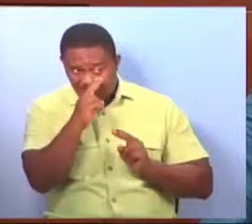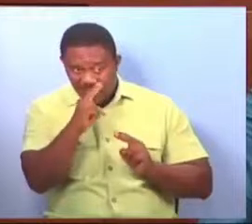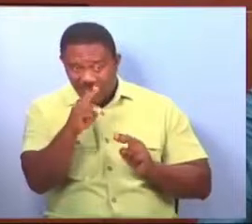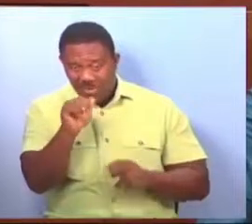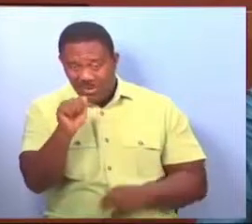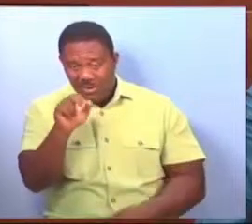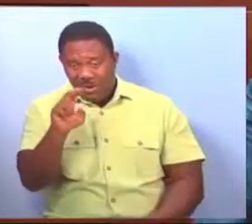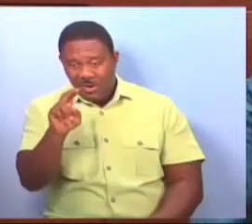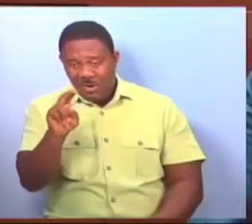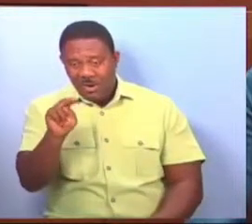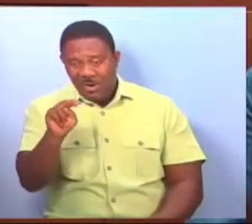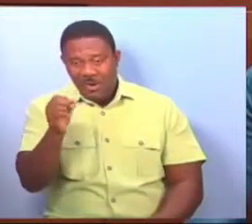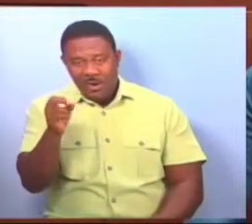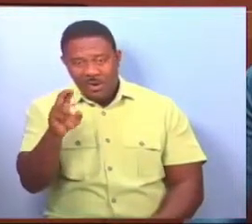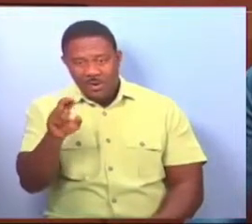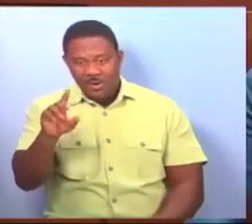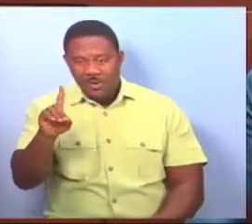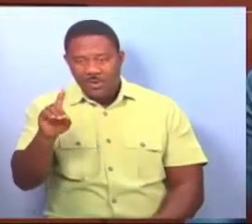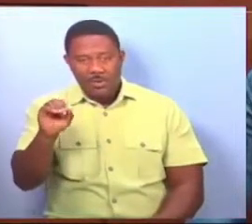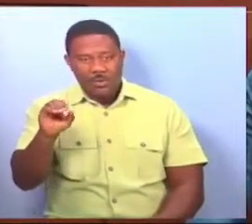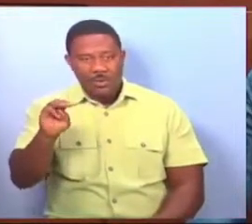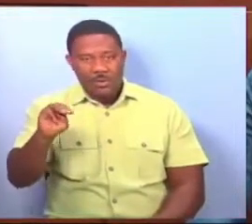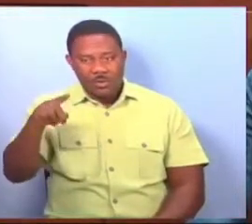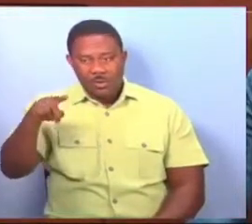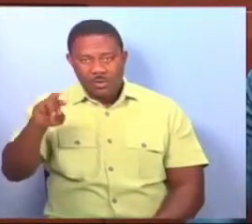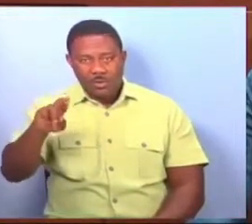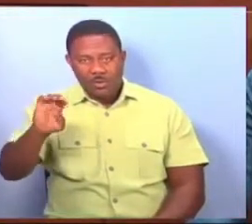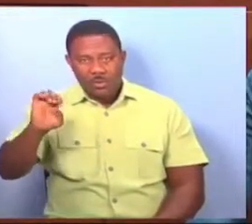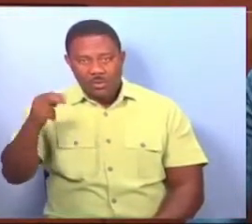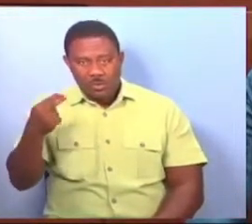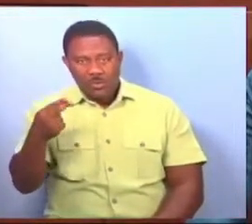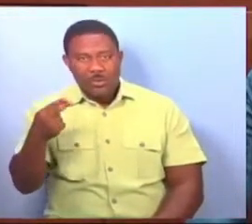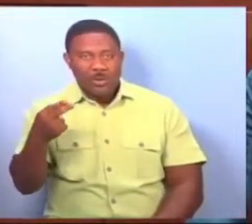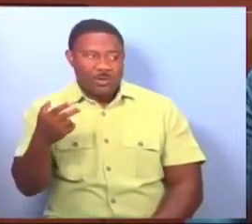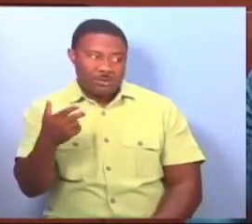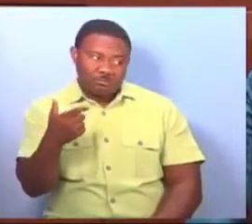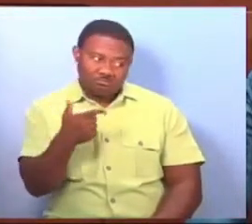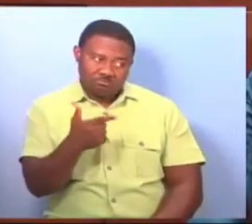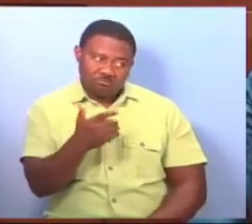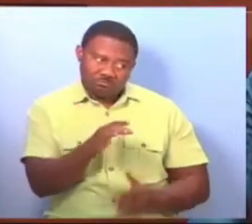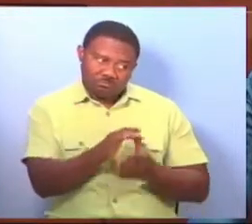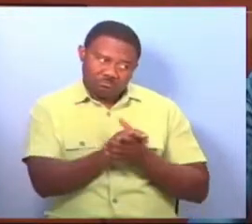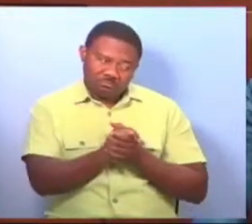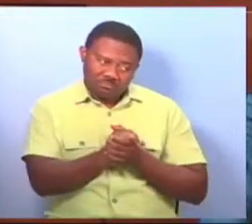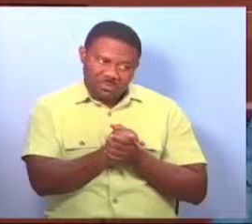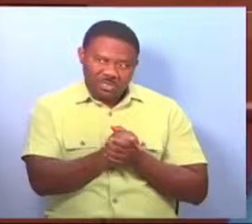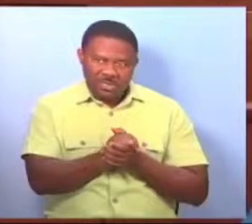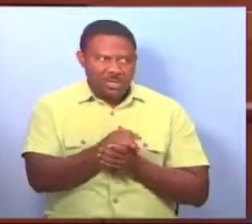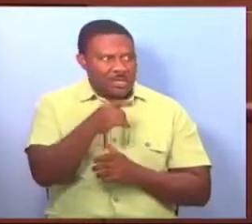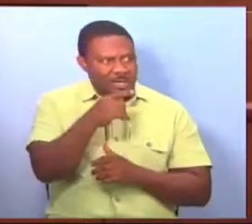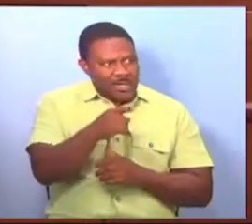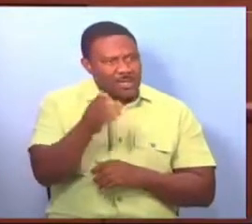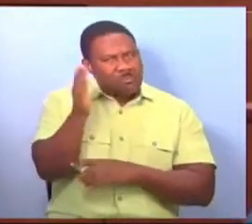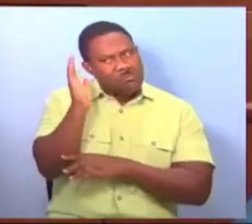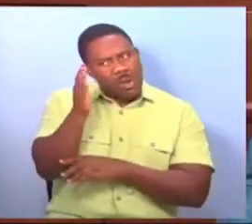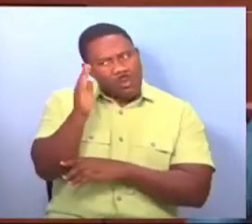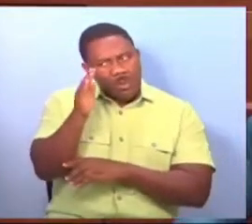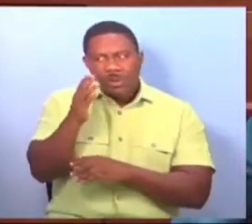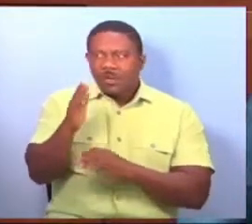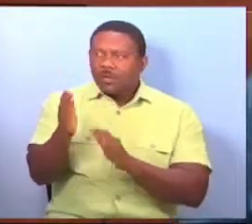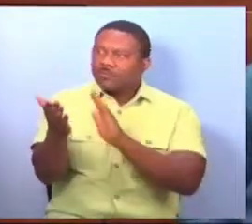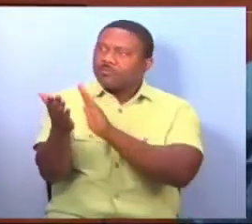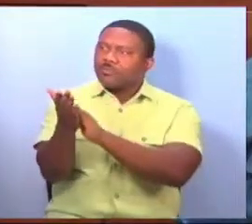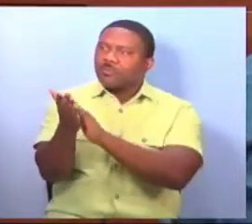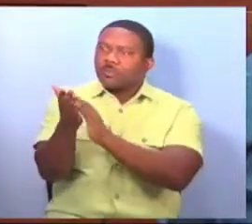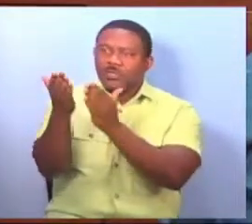glowing tribute to another respected colleague of ours in the 7th and 8th Parliament, the Honorable Dr.